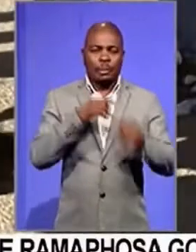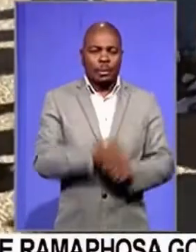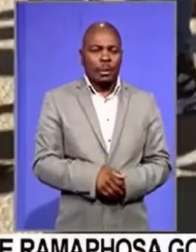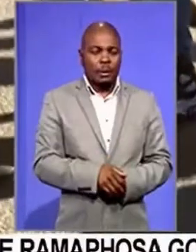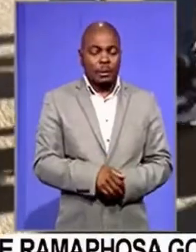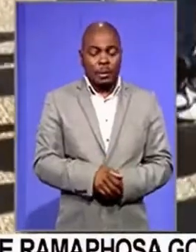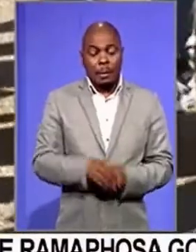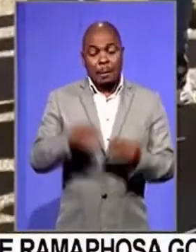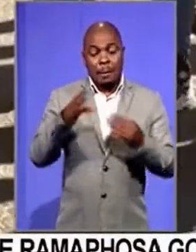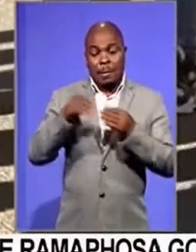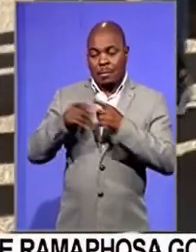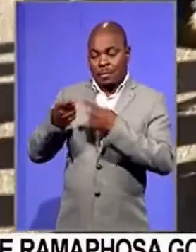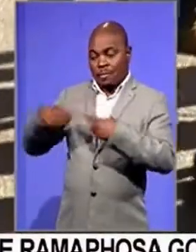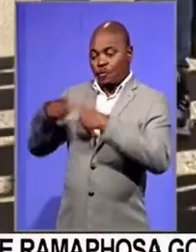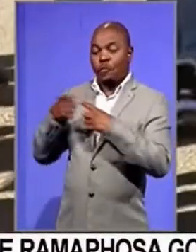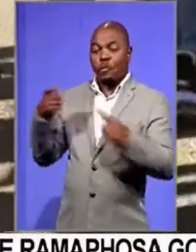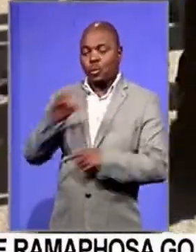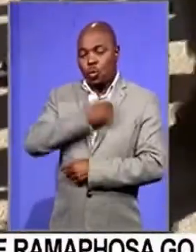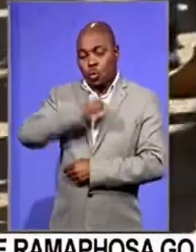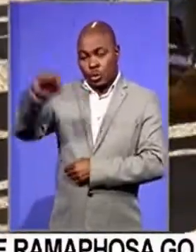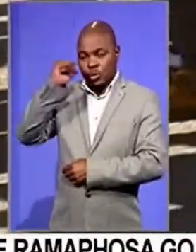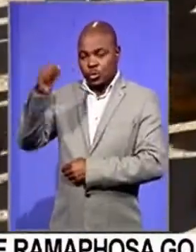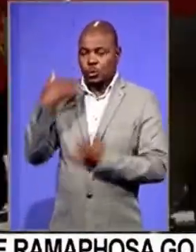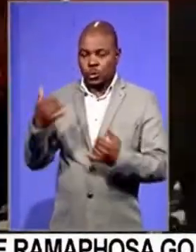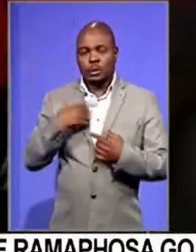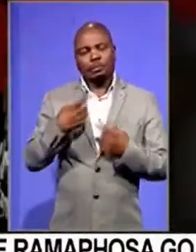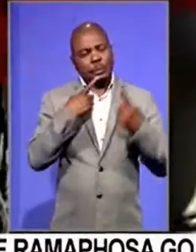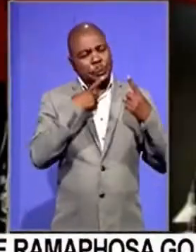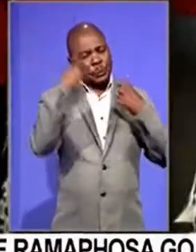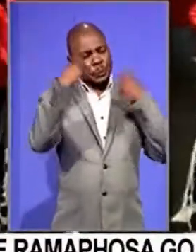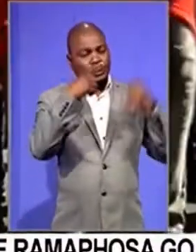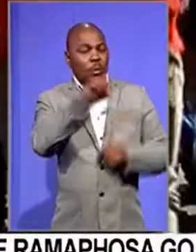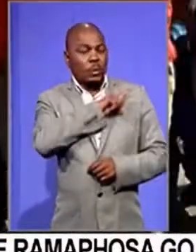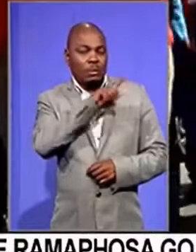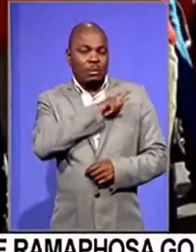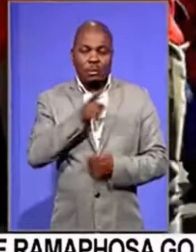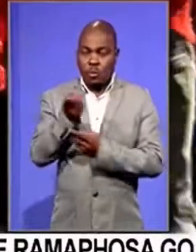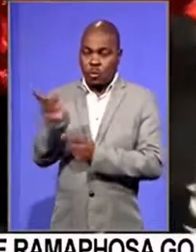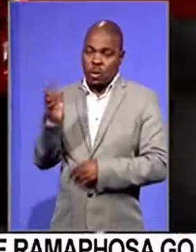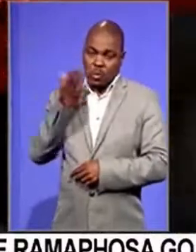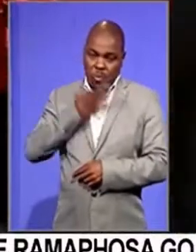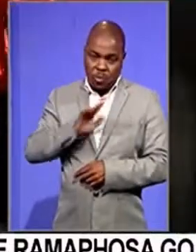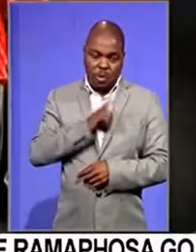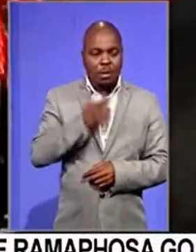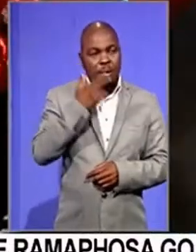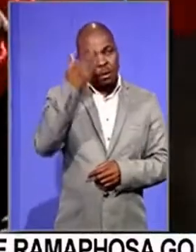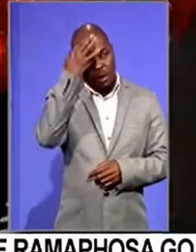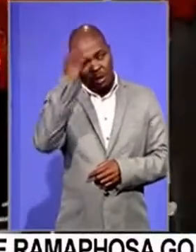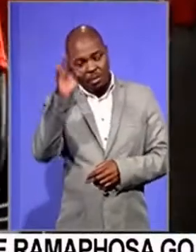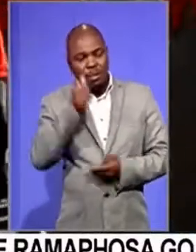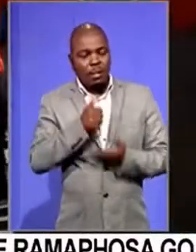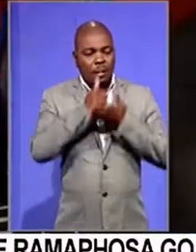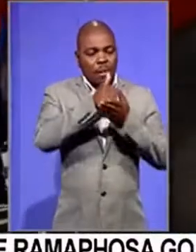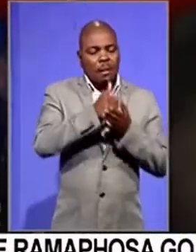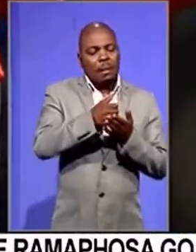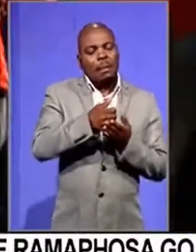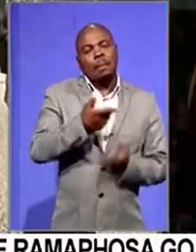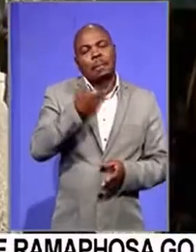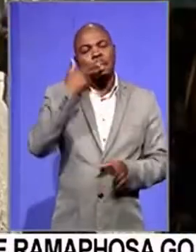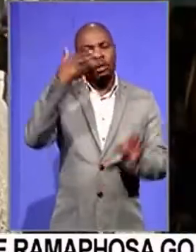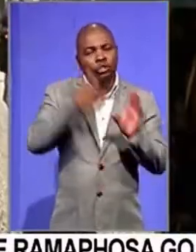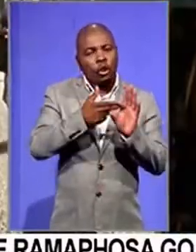Maloko a Cosatu a tlhwele a dira boipiletso be bogolo. Ba nyaka gore mmuso o theoše theko ya makhura yeo e tšwelago pele go ba